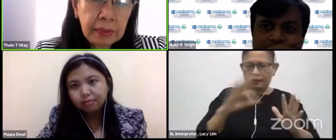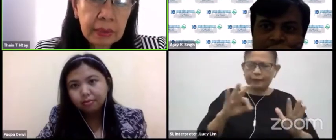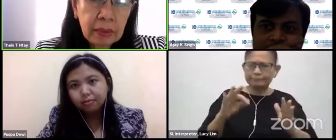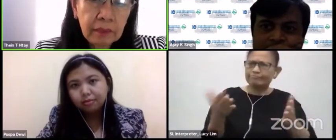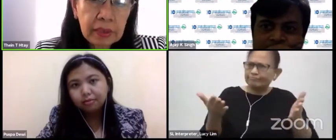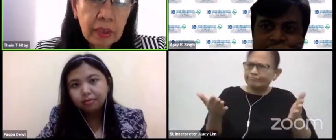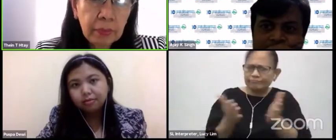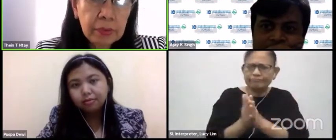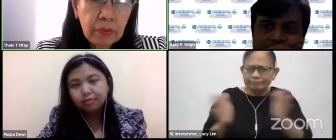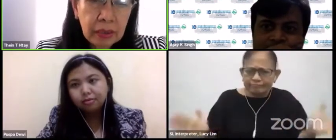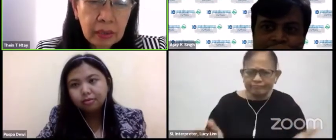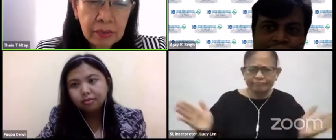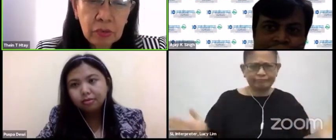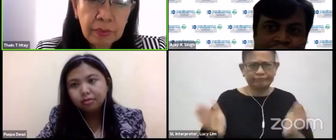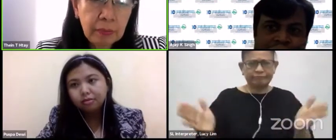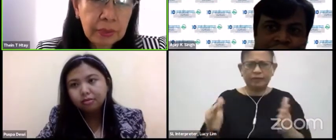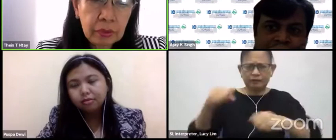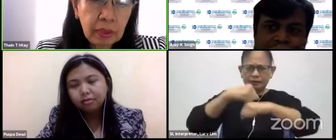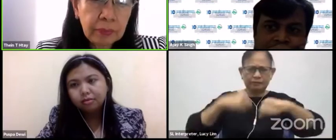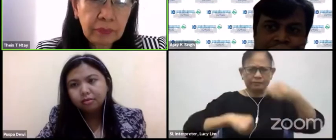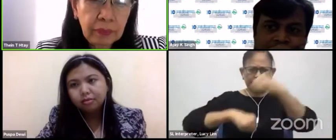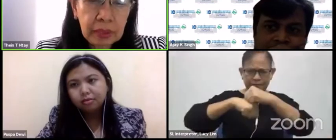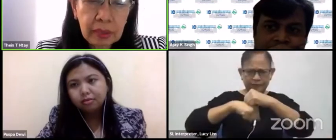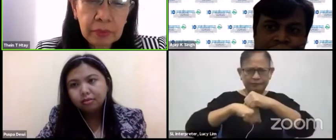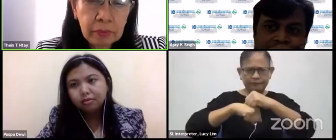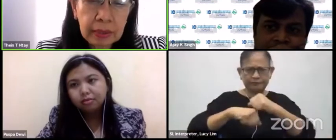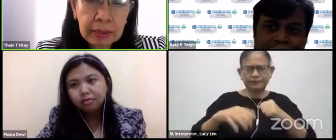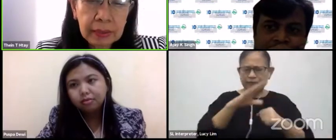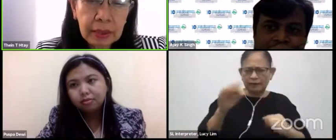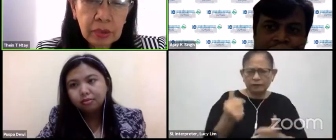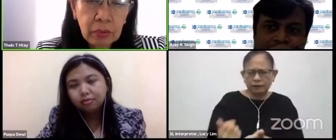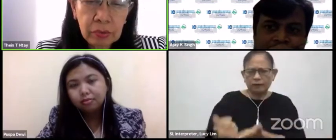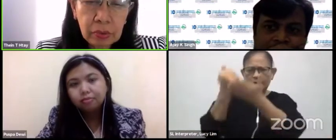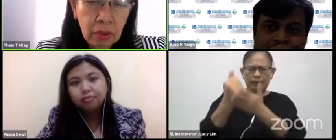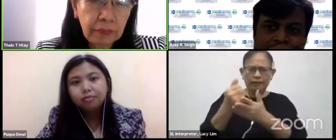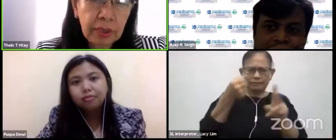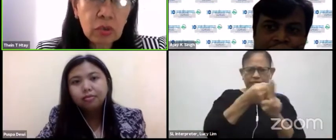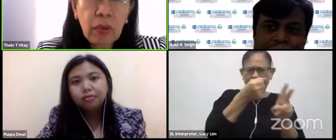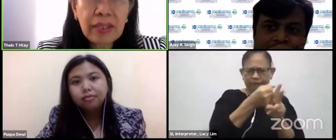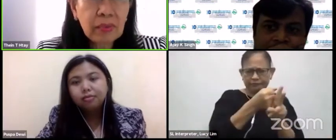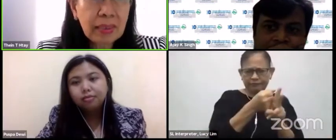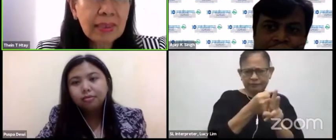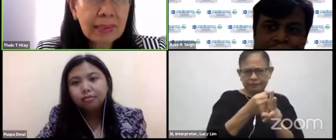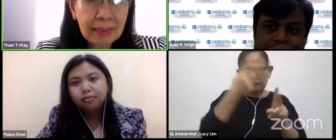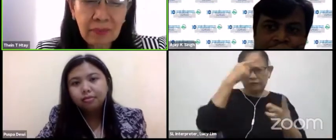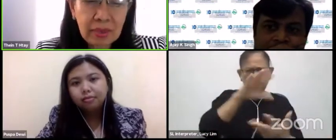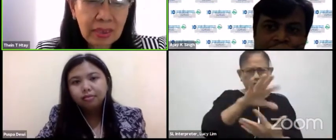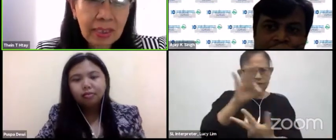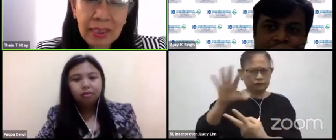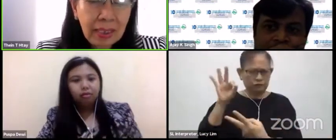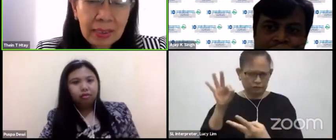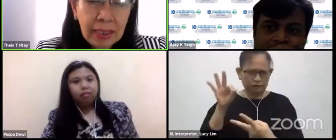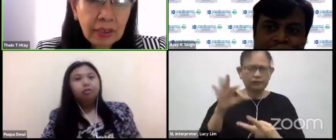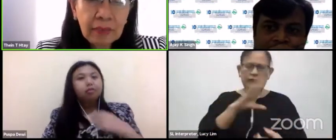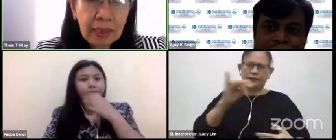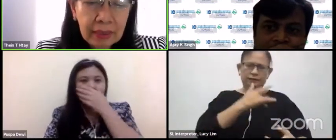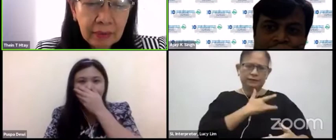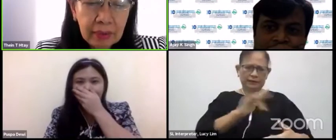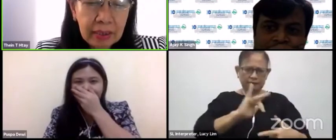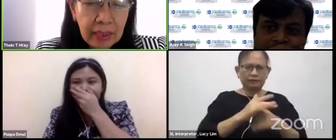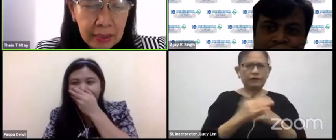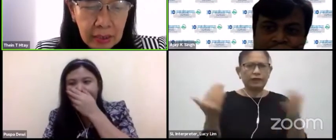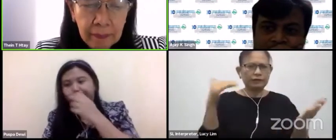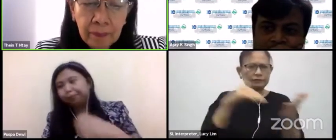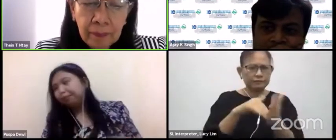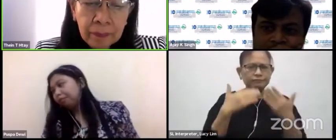capacity building of the support structures to be able to help the victim to legal discourse of their choice with the sensitivity. Thank you again,